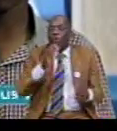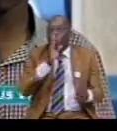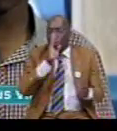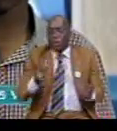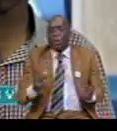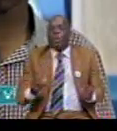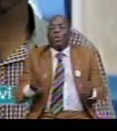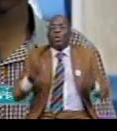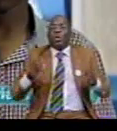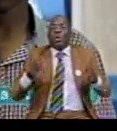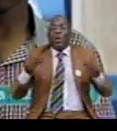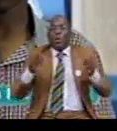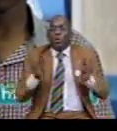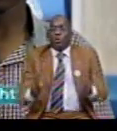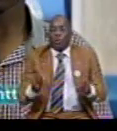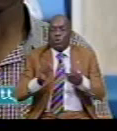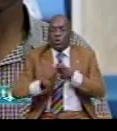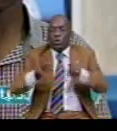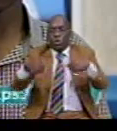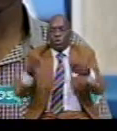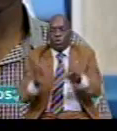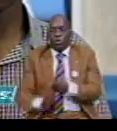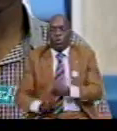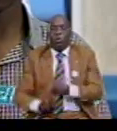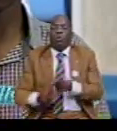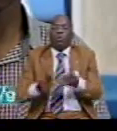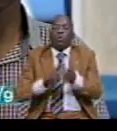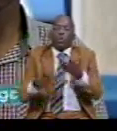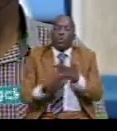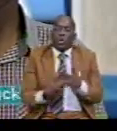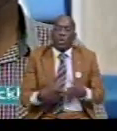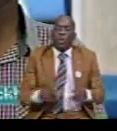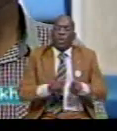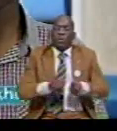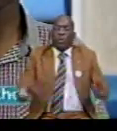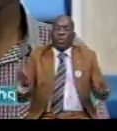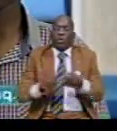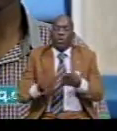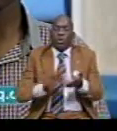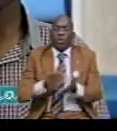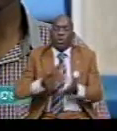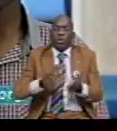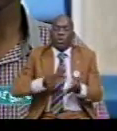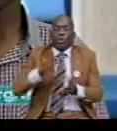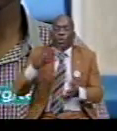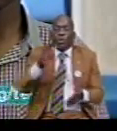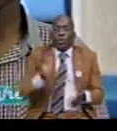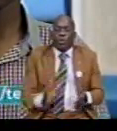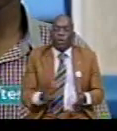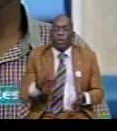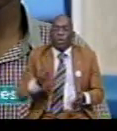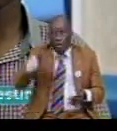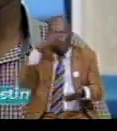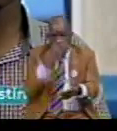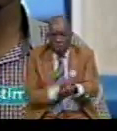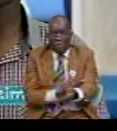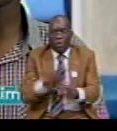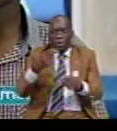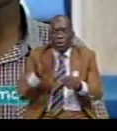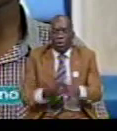DLCC, I couldn't attend because of work. But to the glory of God, my son's name came out as I